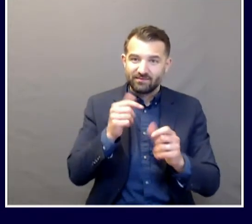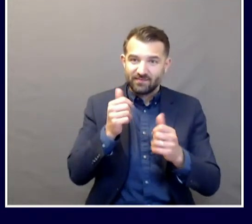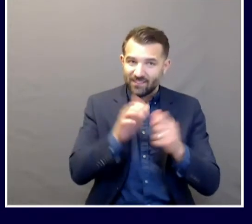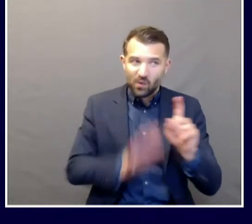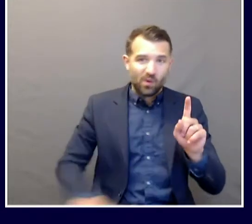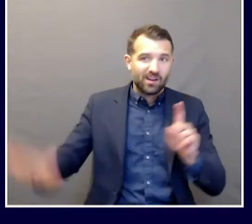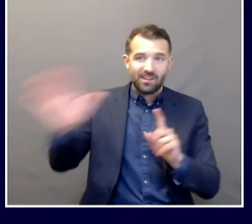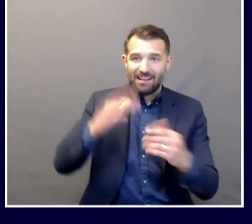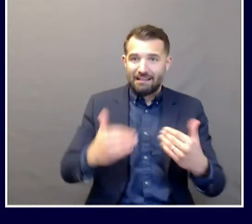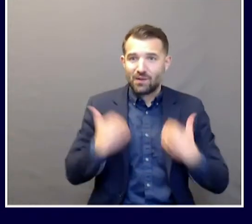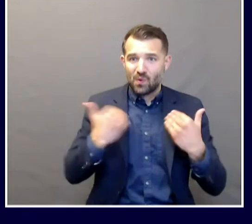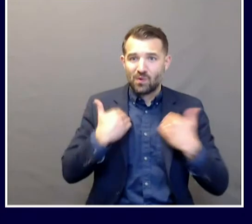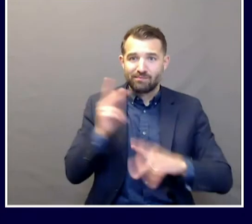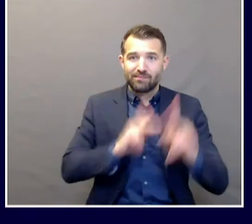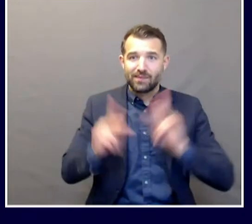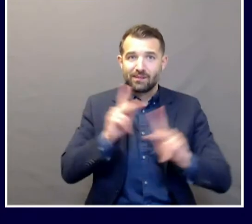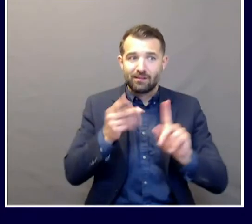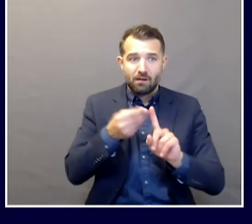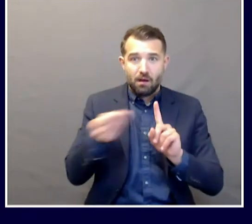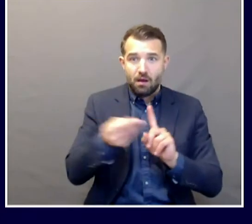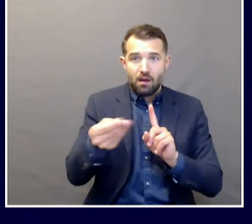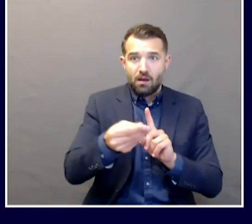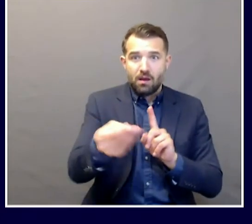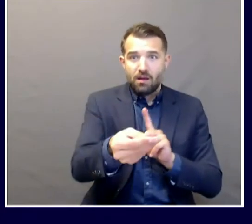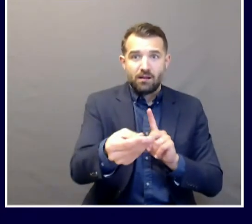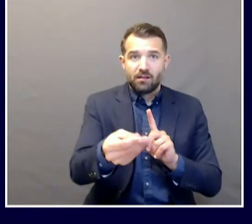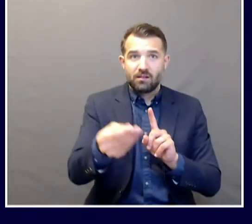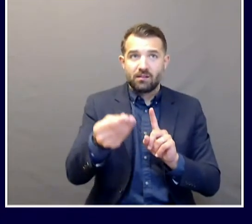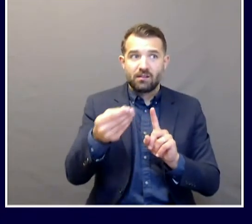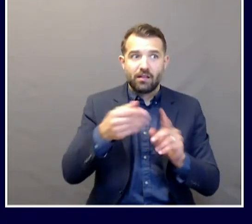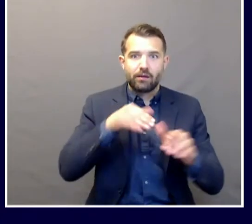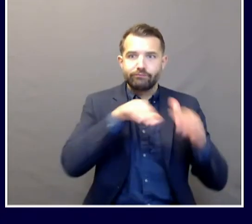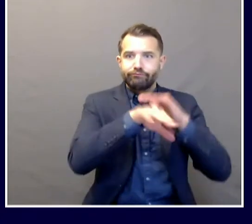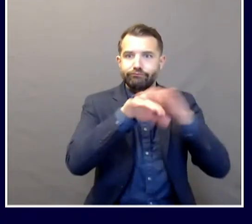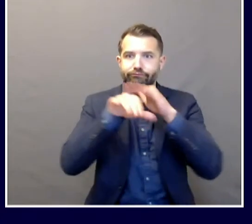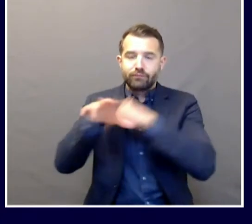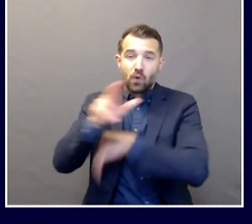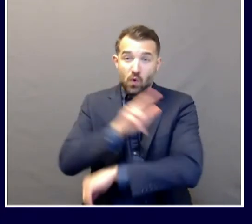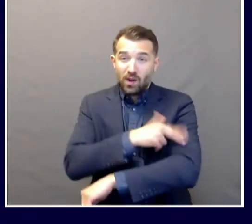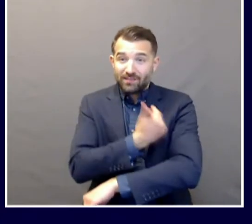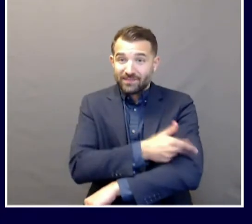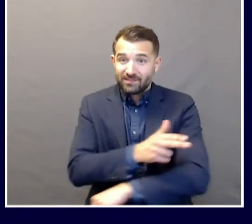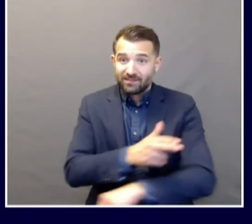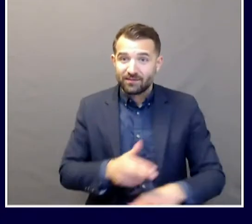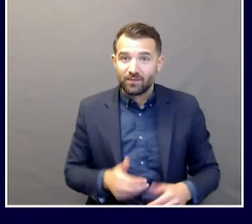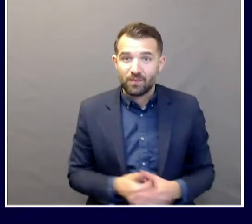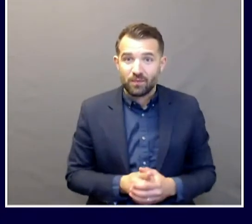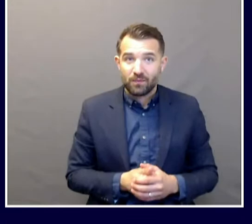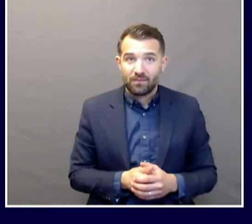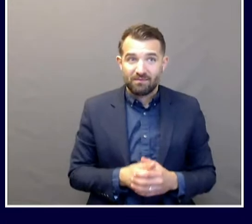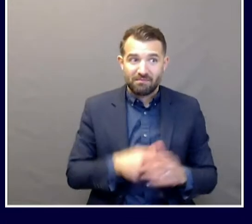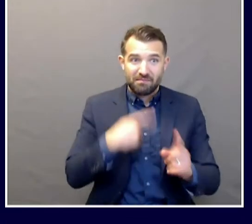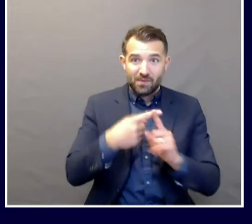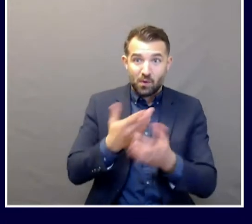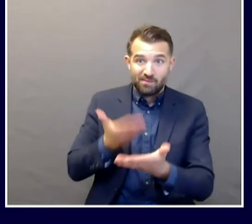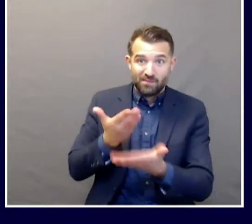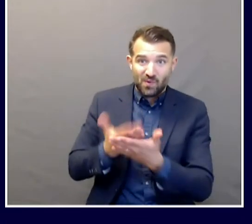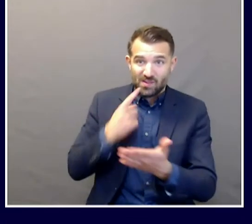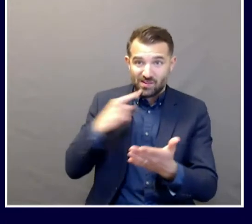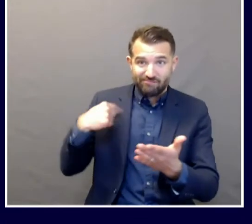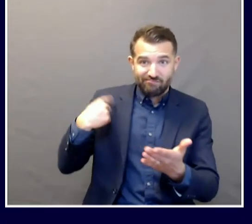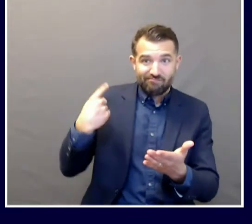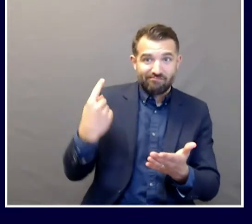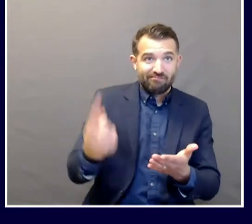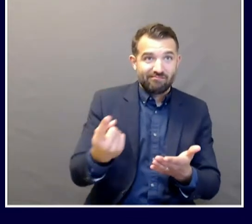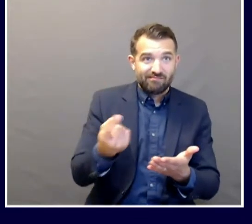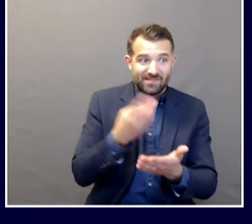populations. It is leading to hospitalizations among younger populations. And as the last week or 2 weeks of data